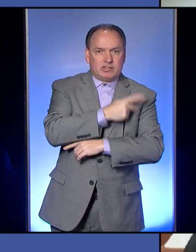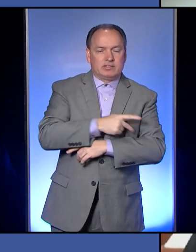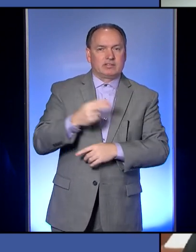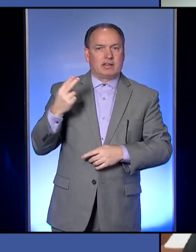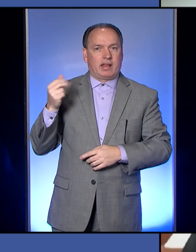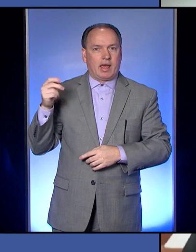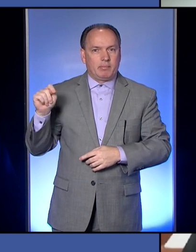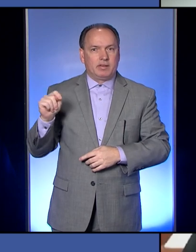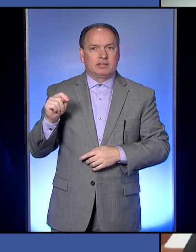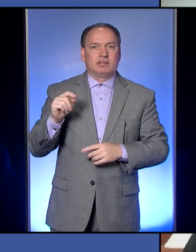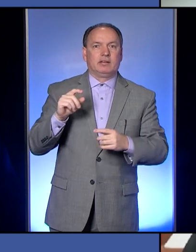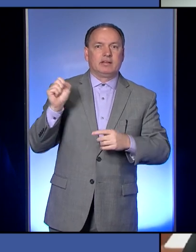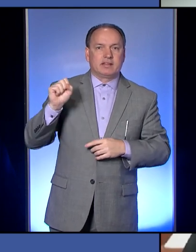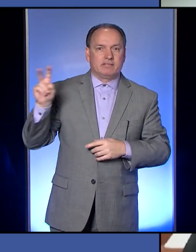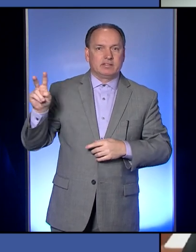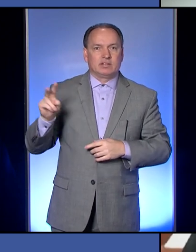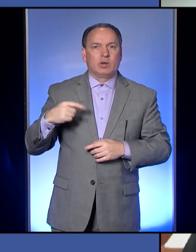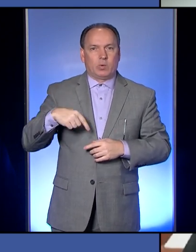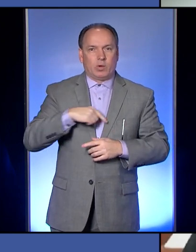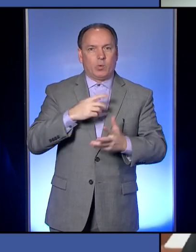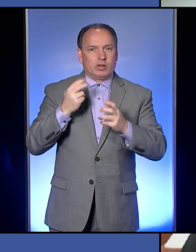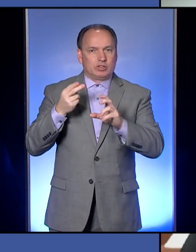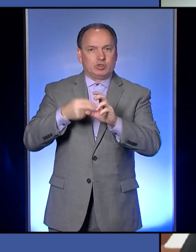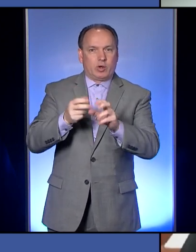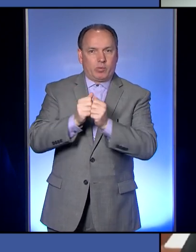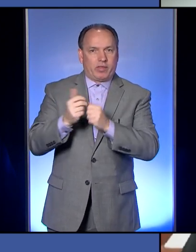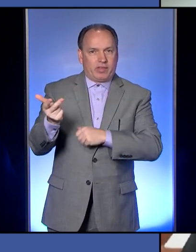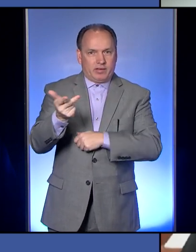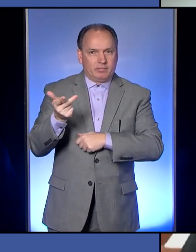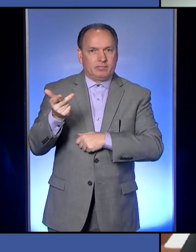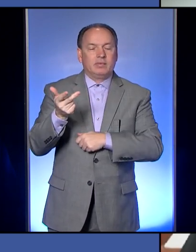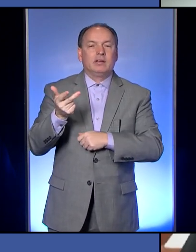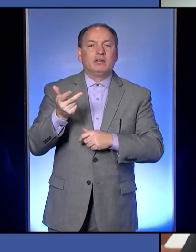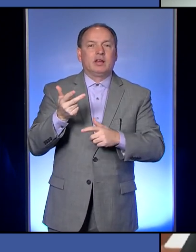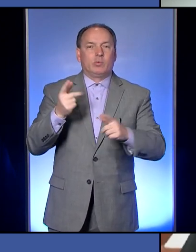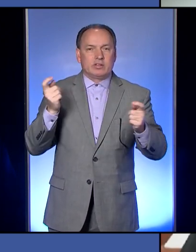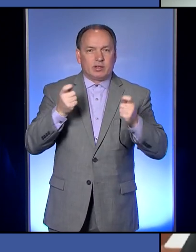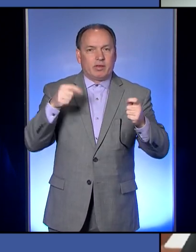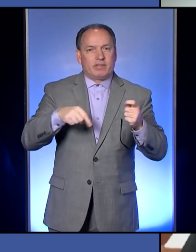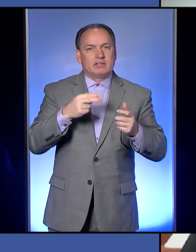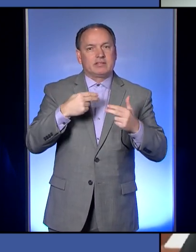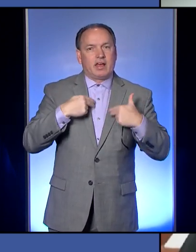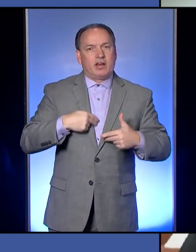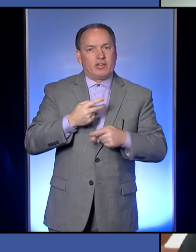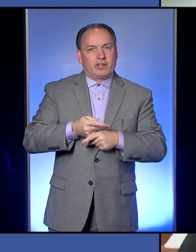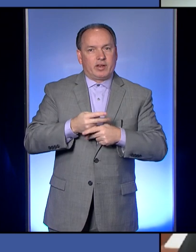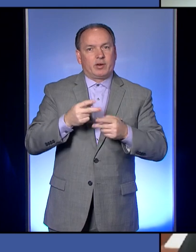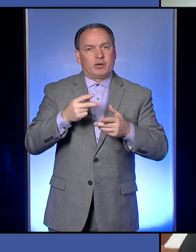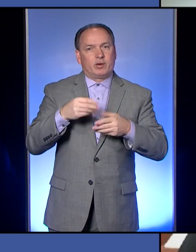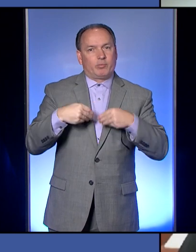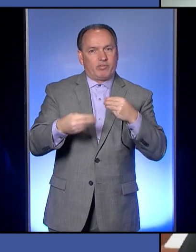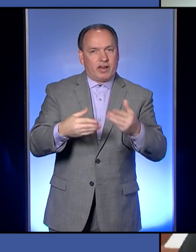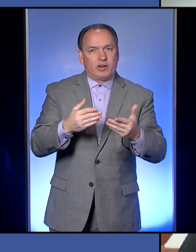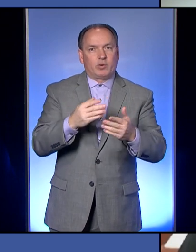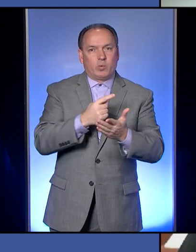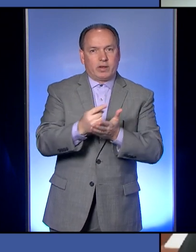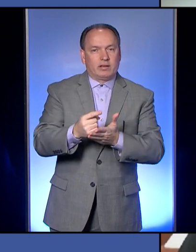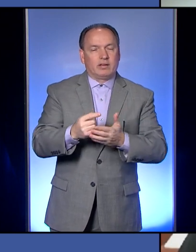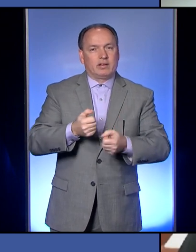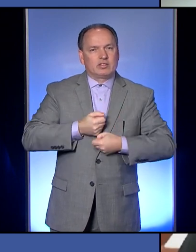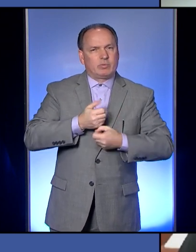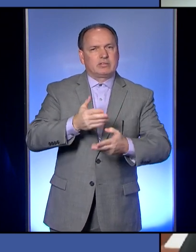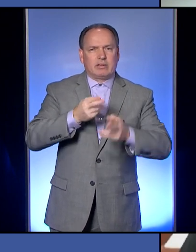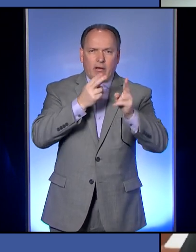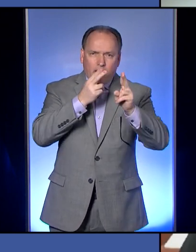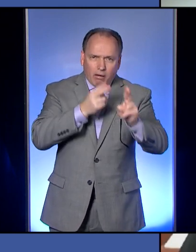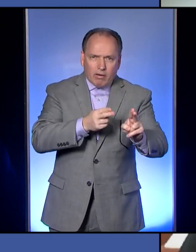and at St. Vincent's. We want to join with them as we celebrate this Healthcare Provider Week and expressing our appreciation for all